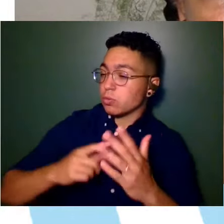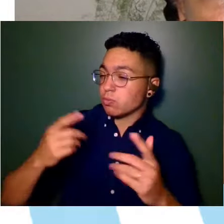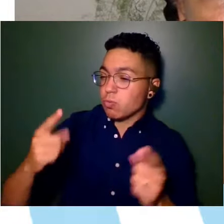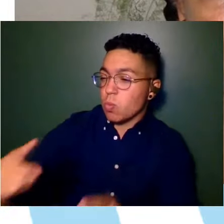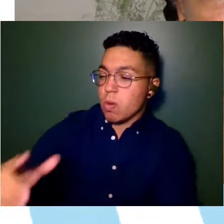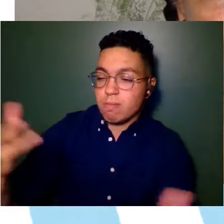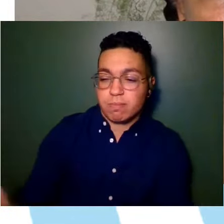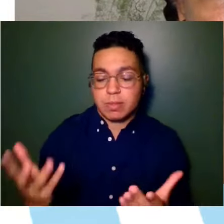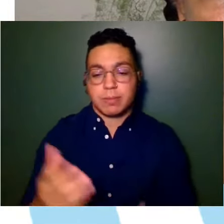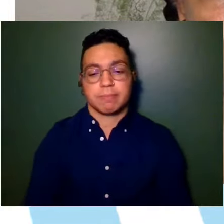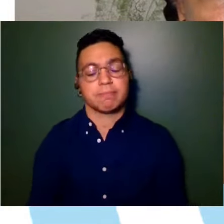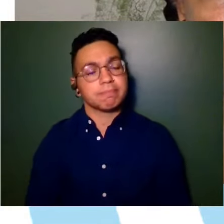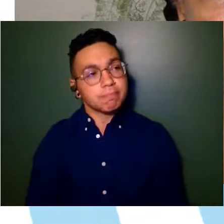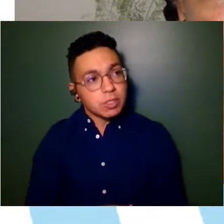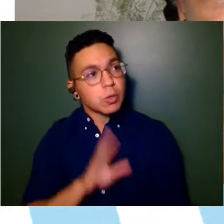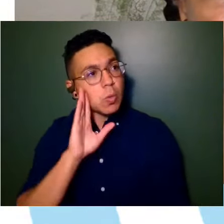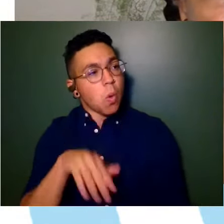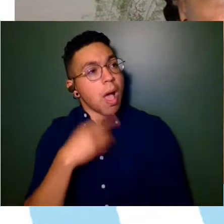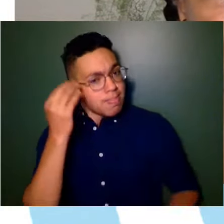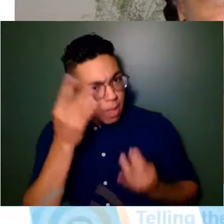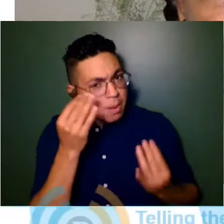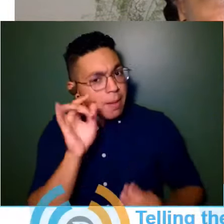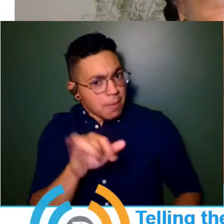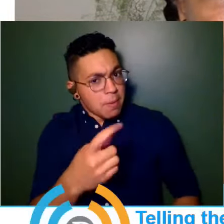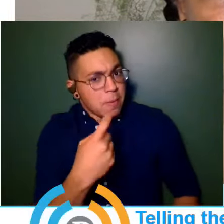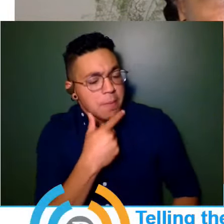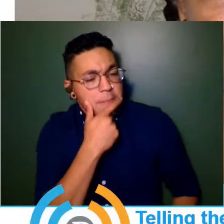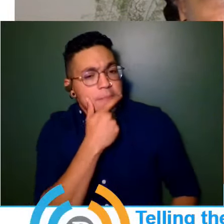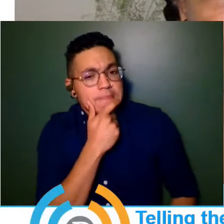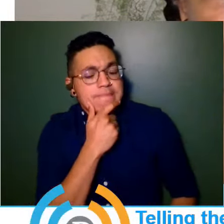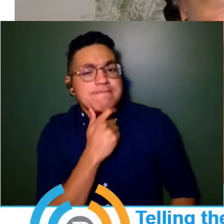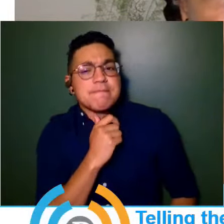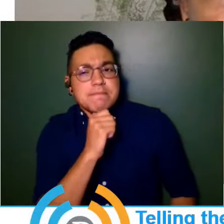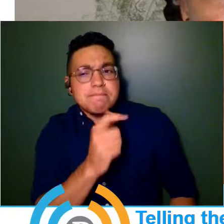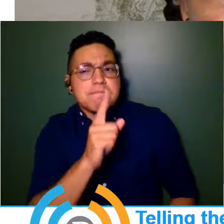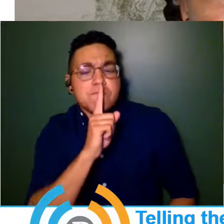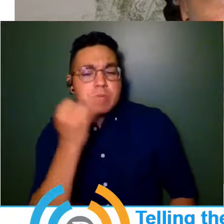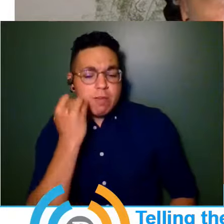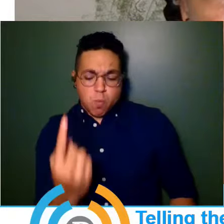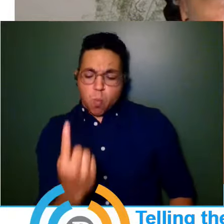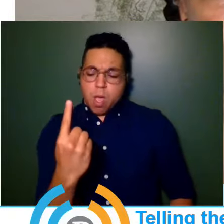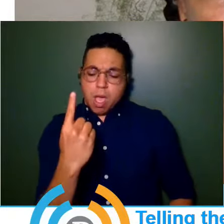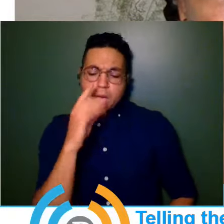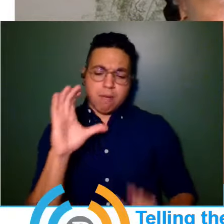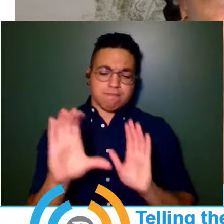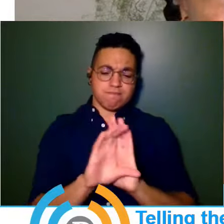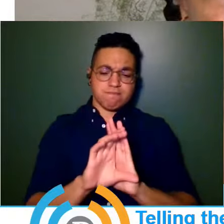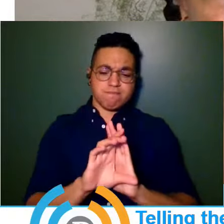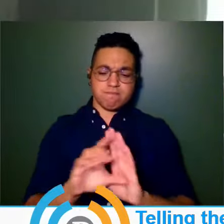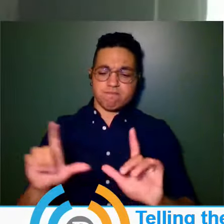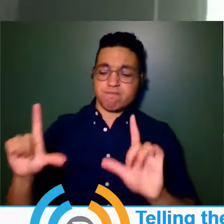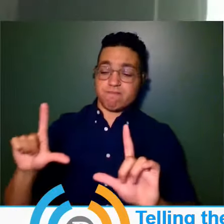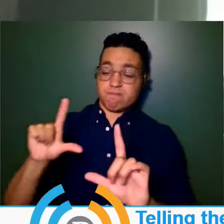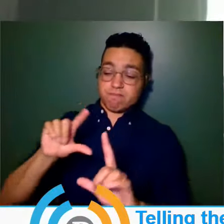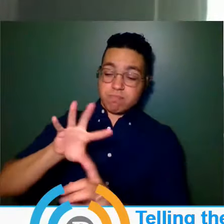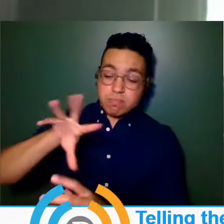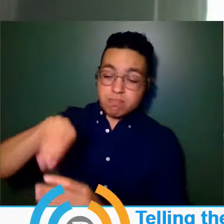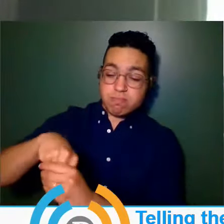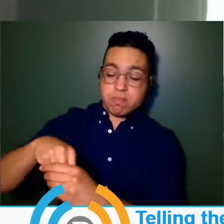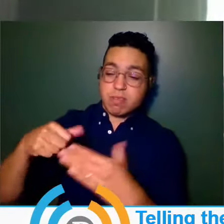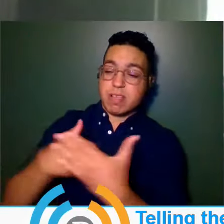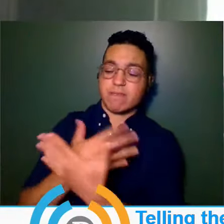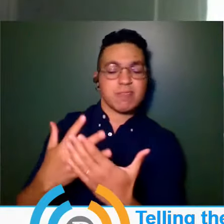I've thought about this, Kimberly. I don't know that there's a singular image. I know that we tend